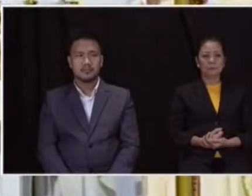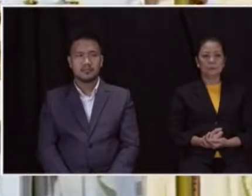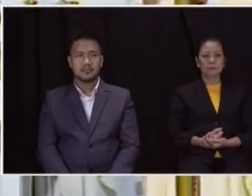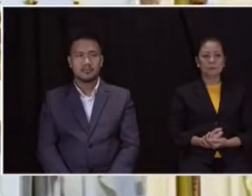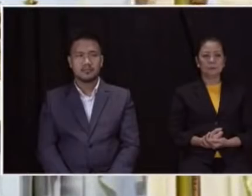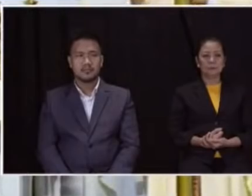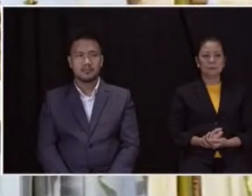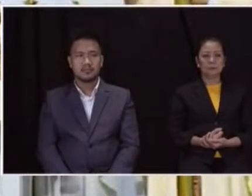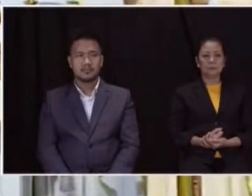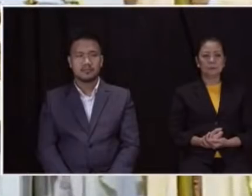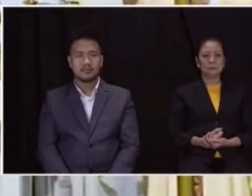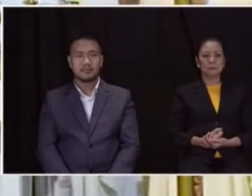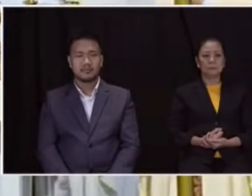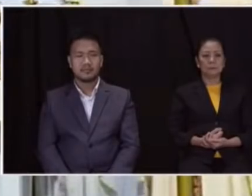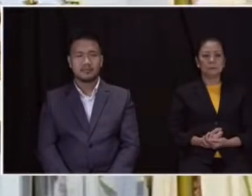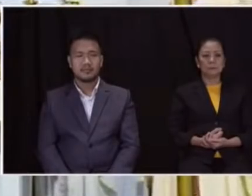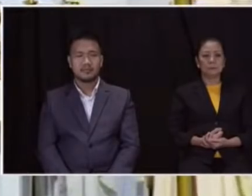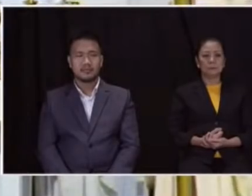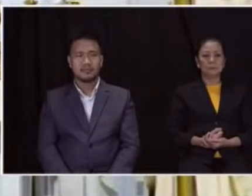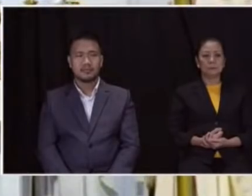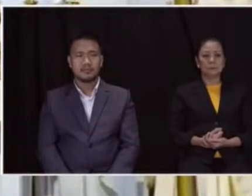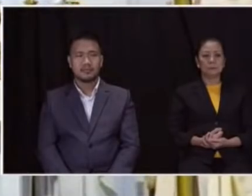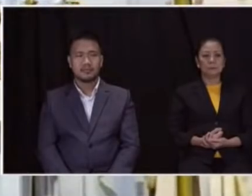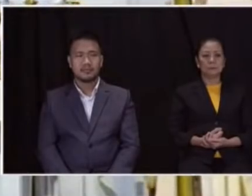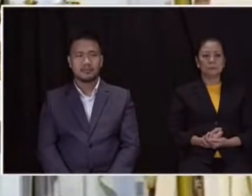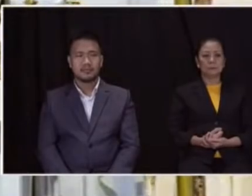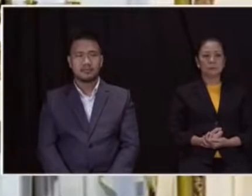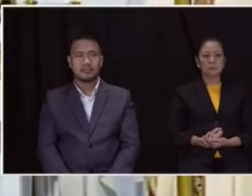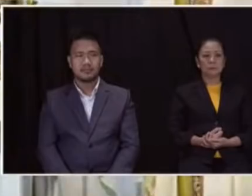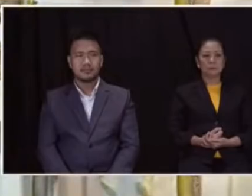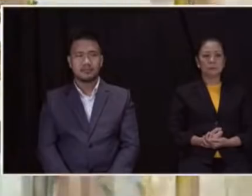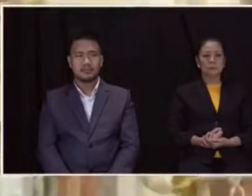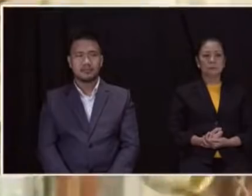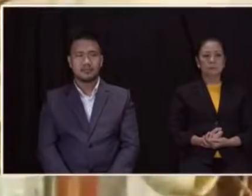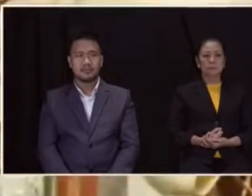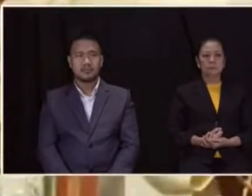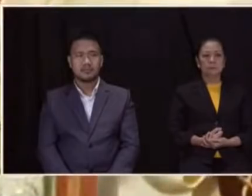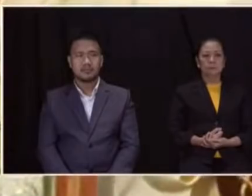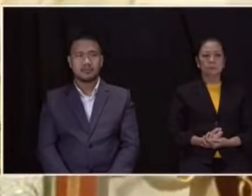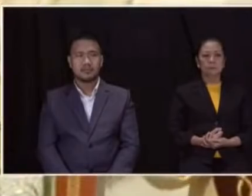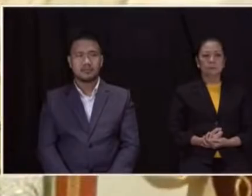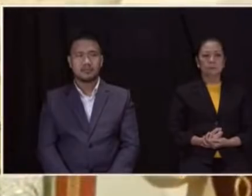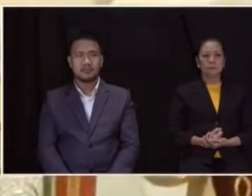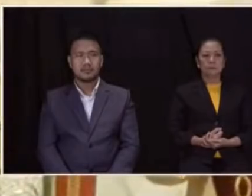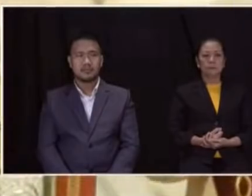Thank you.